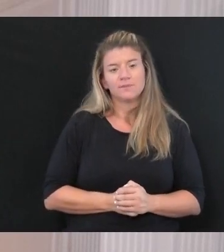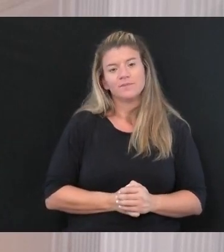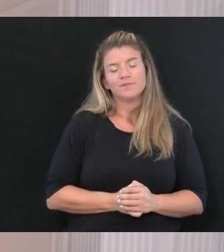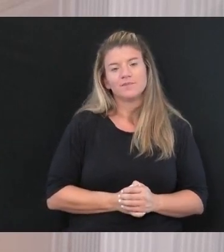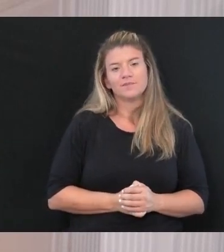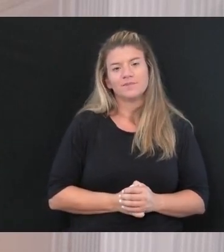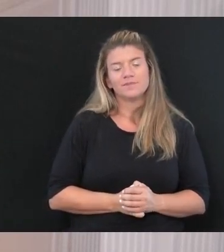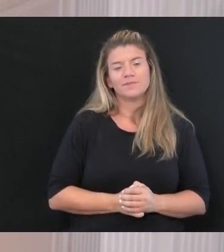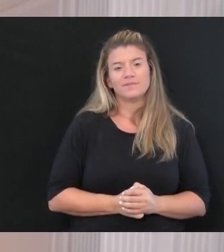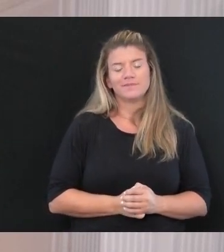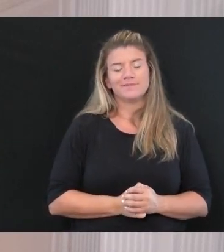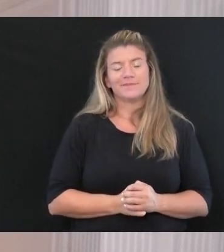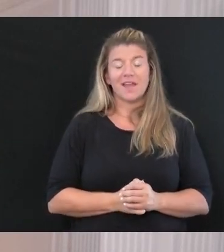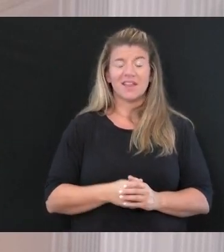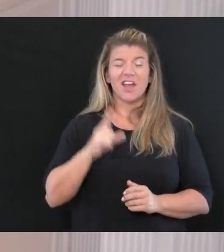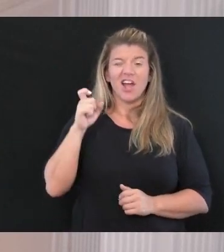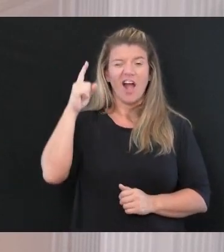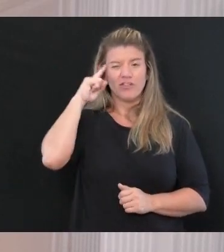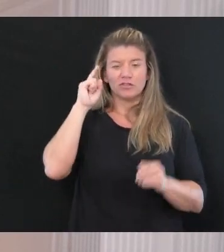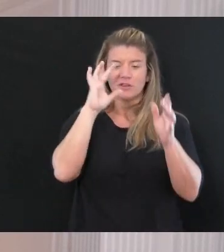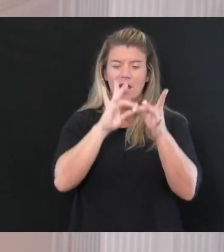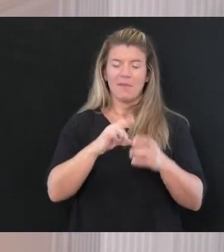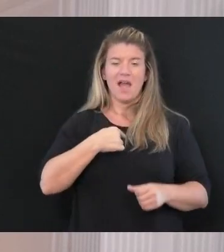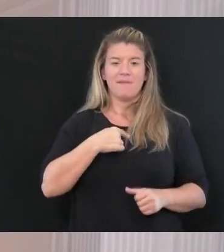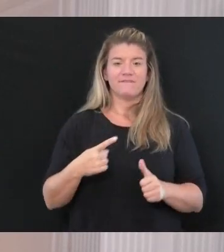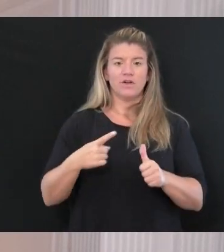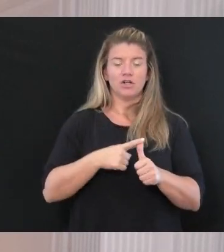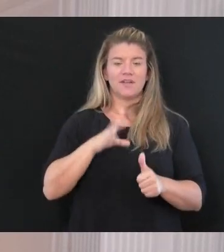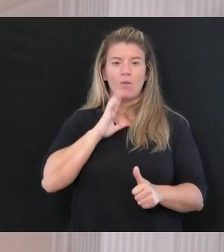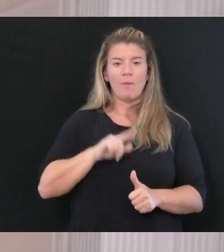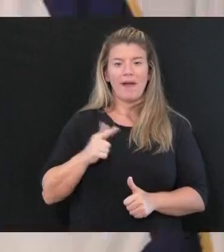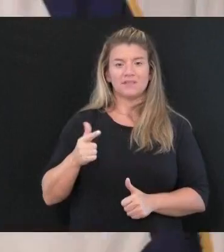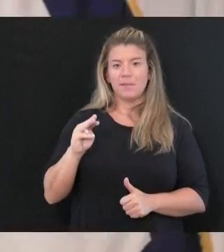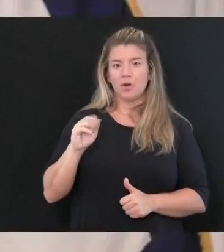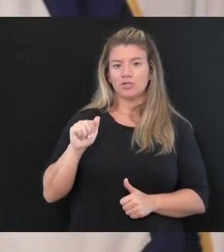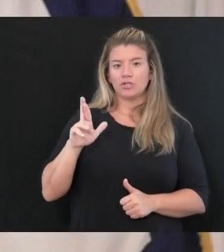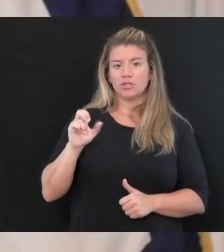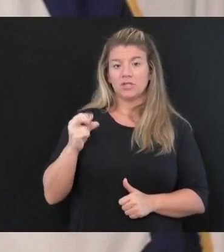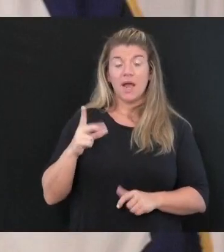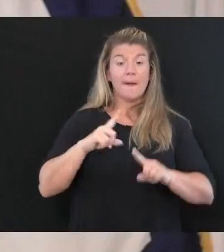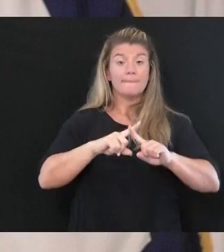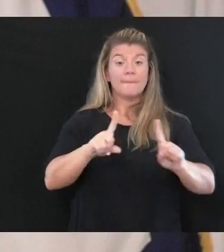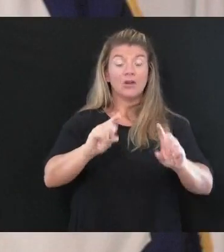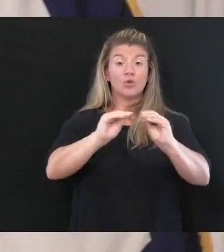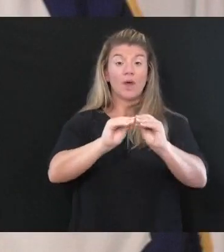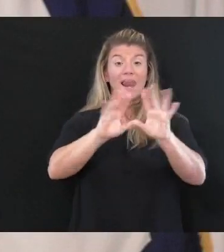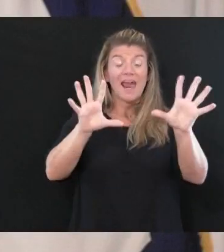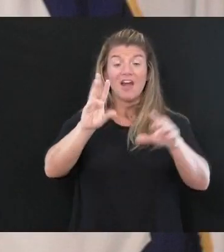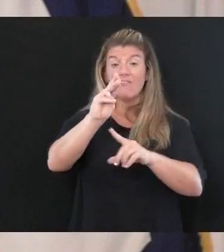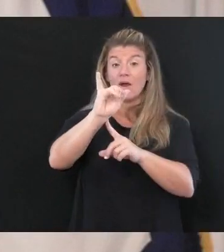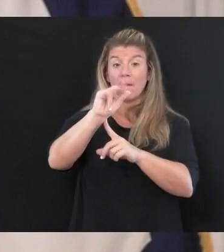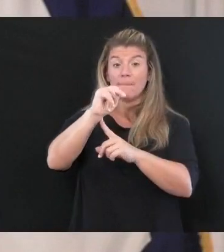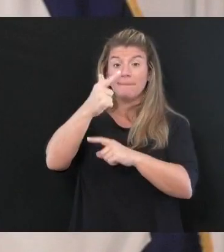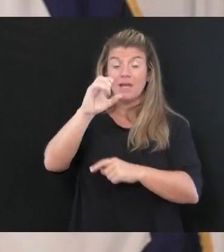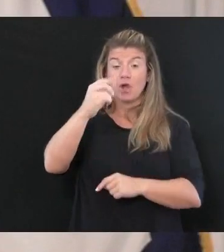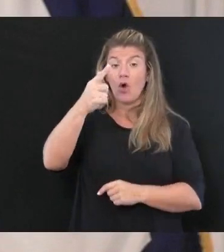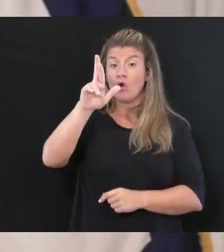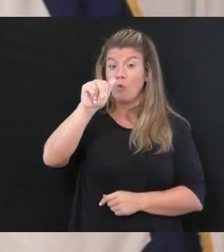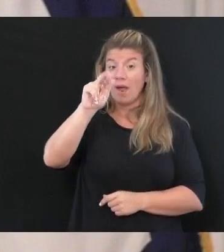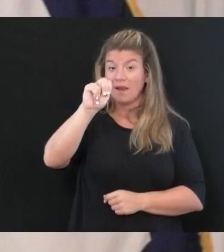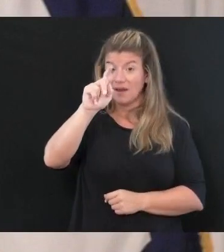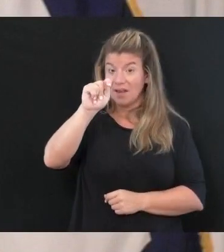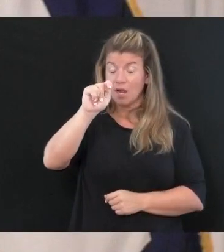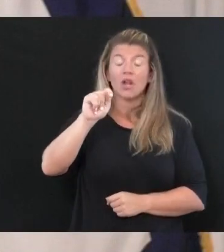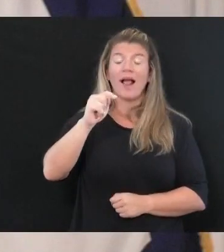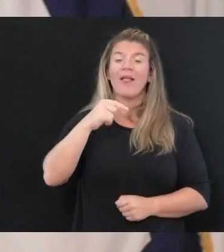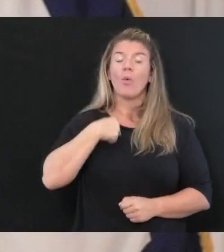Okay, Ryan, let me start, and then I'm going to pass to Dr. Marsh. But to clarify Mingo and Grant counties, here's what